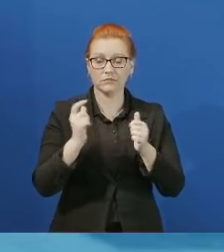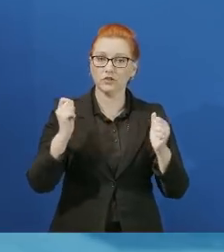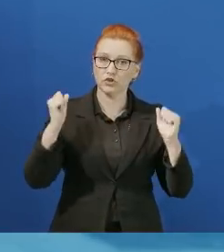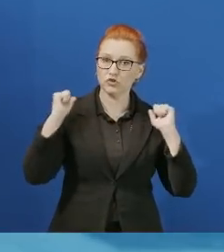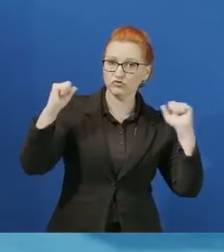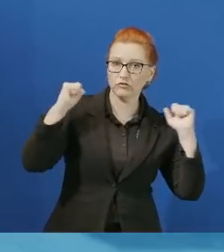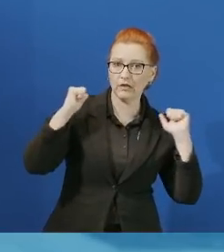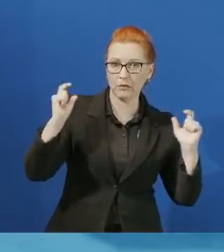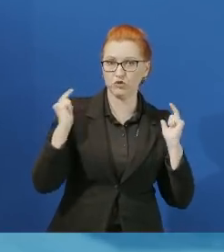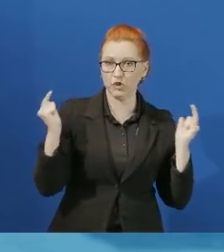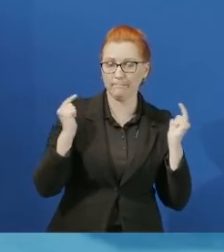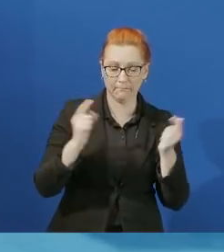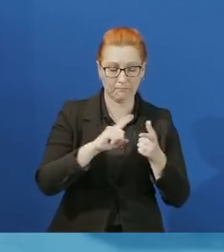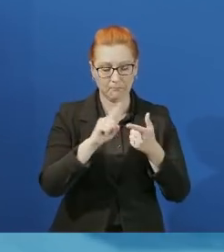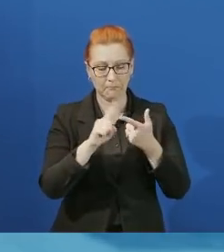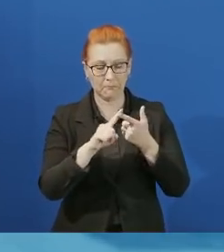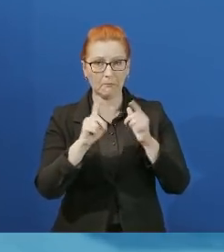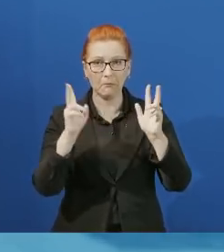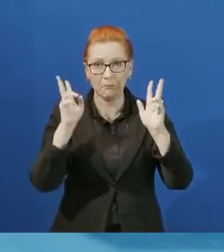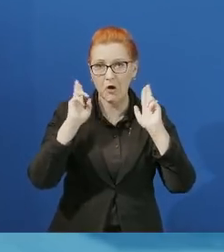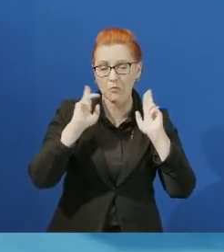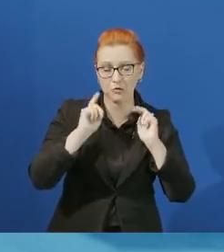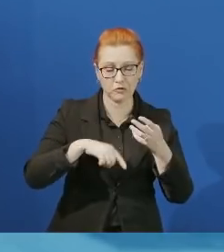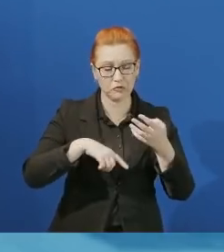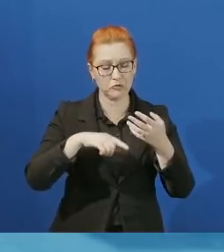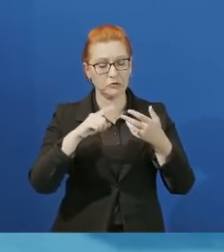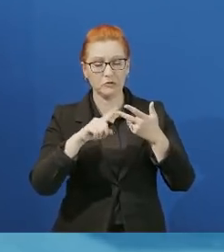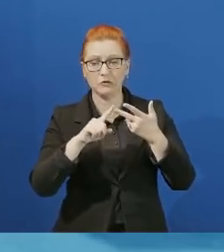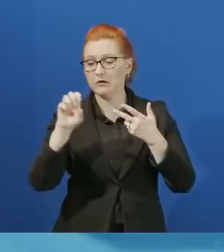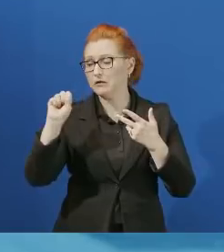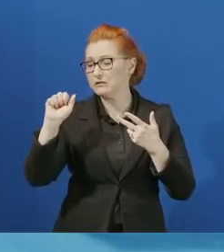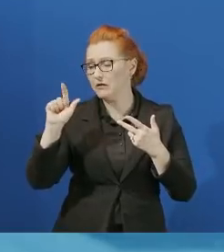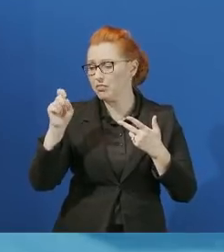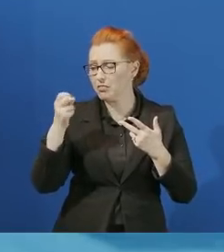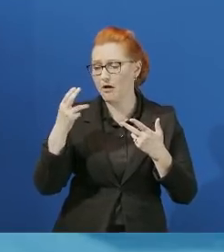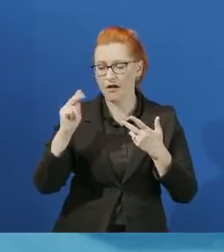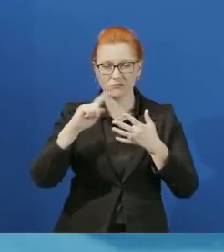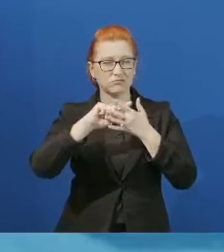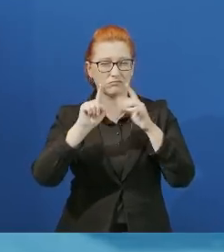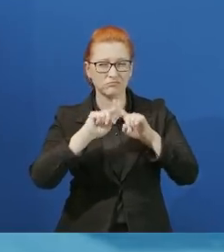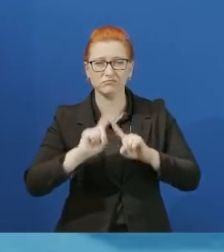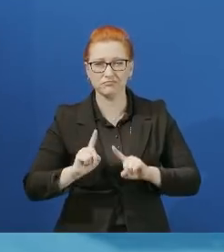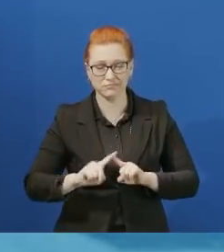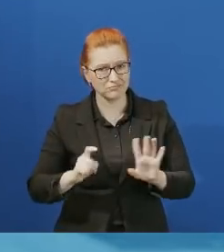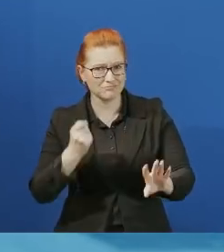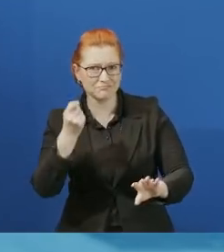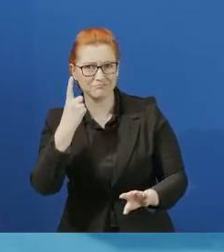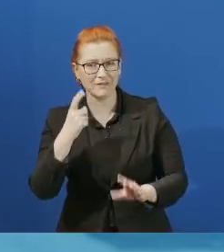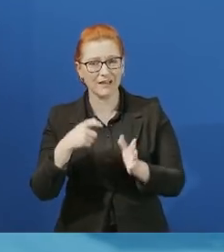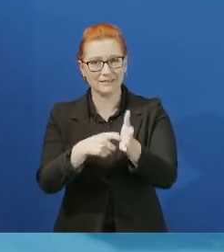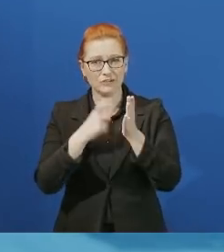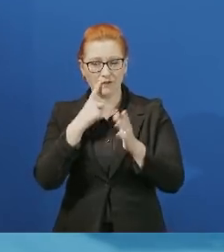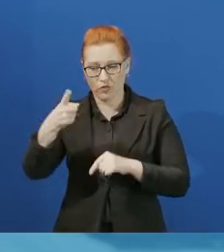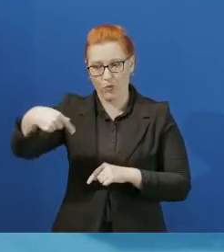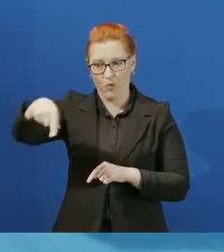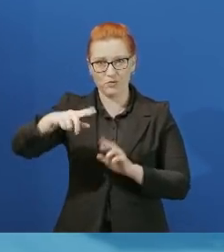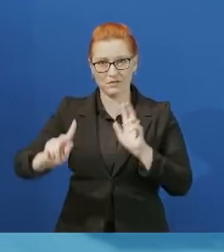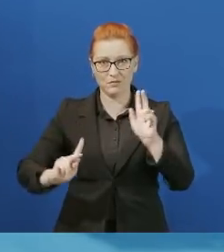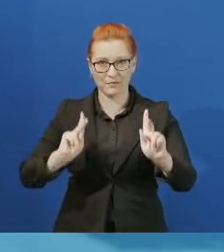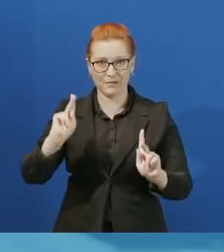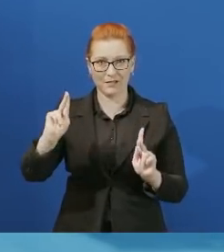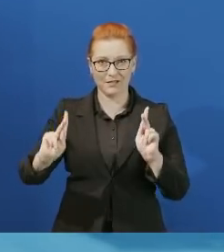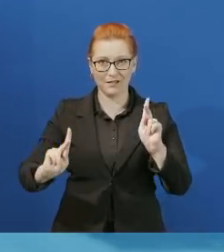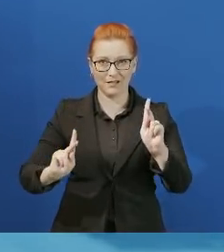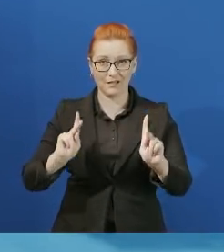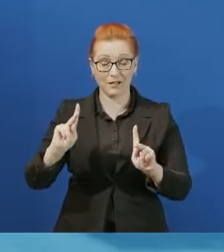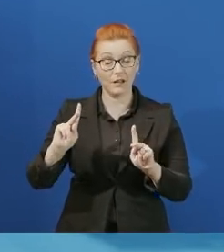barbershops and salons are all part of it. So we are working with those industries. And if you look or think of it from the places where smaller